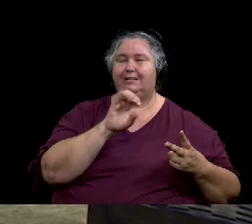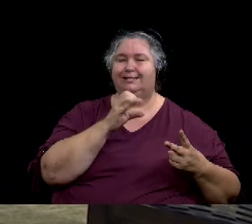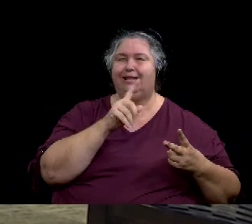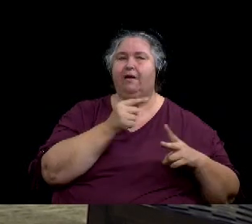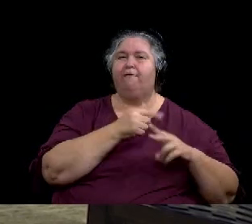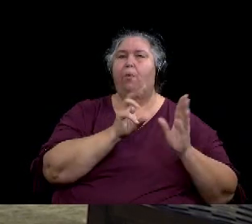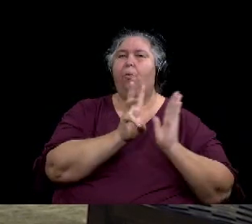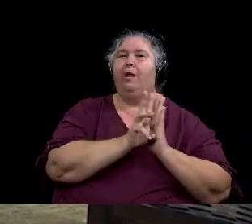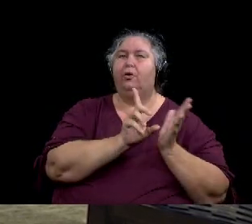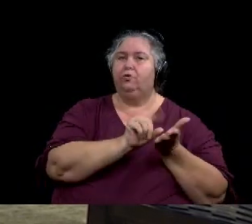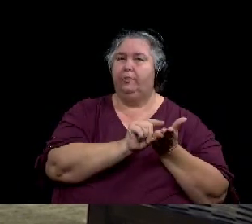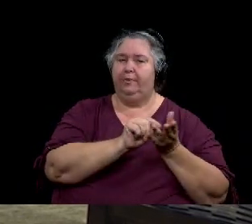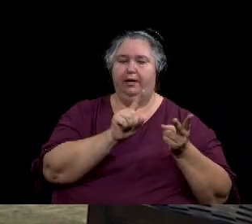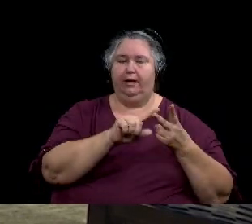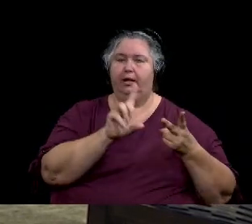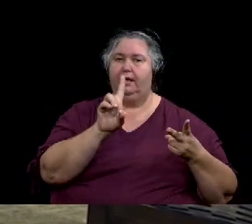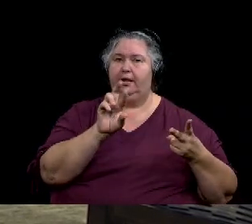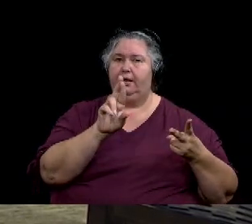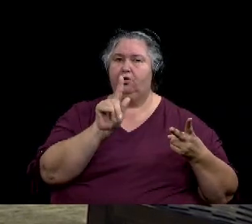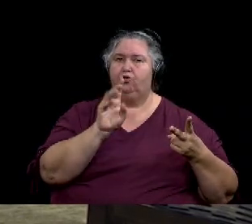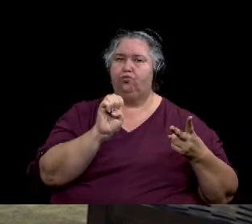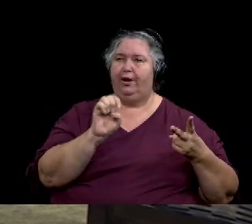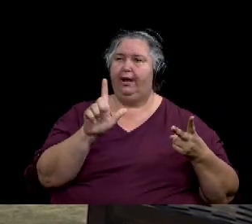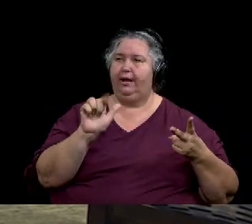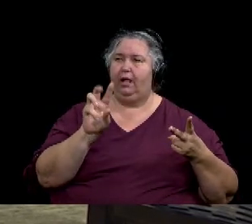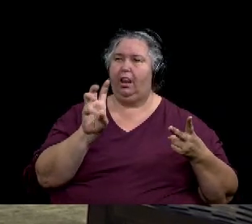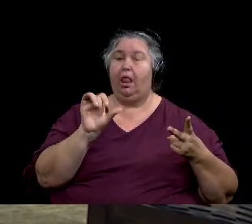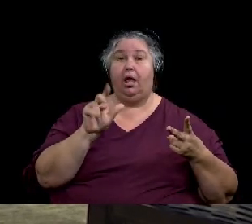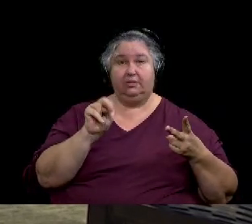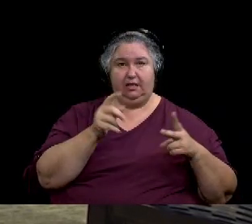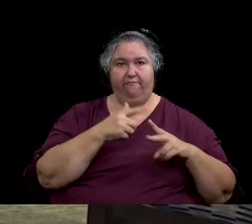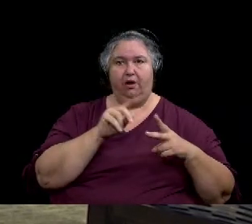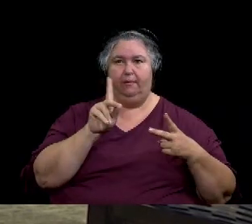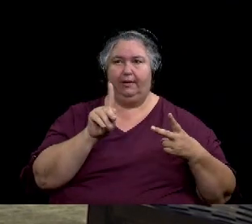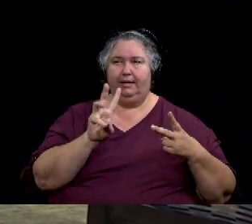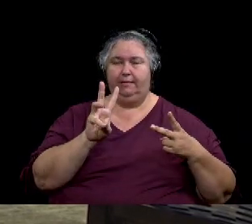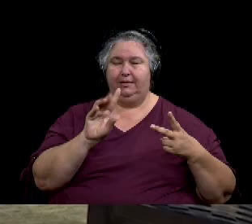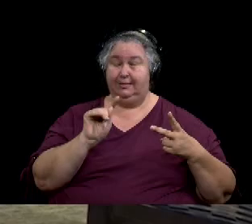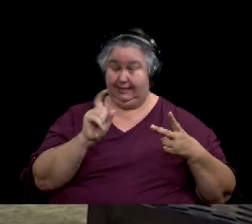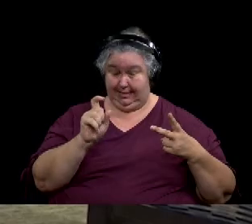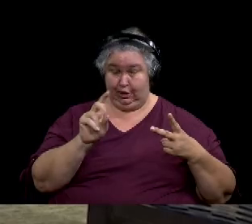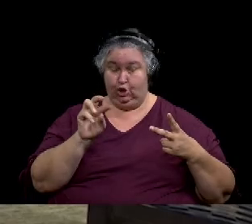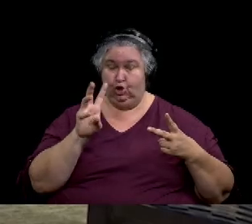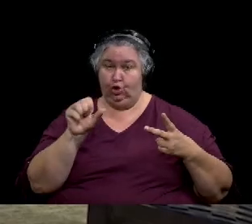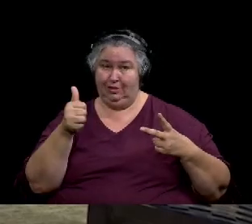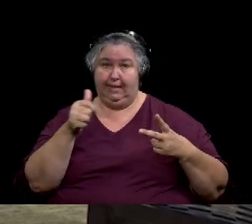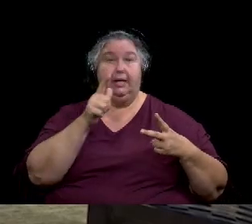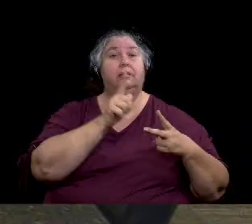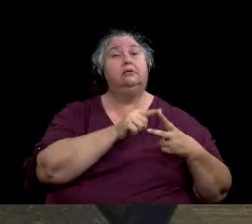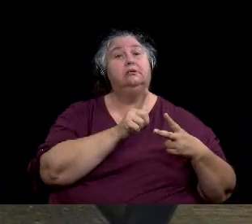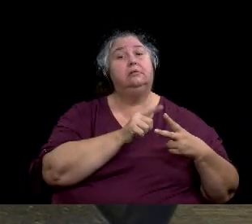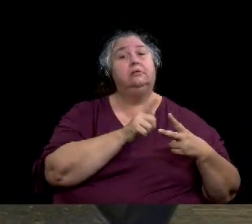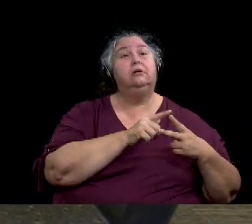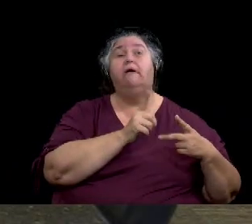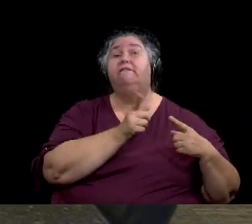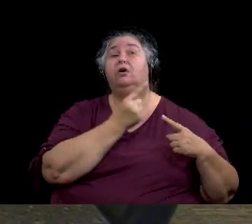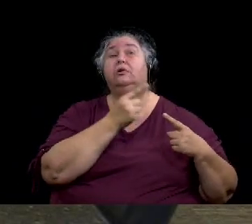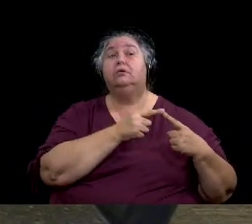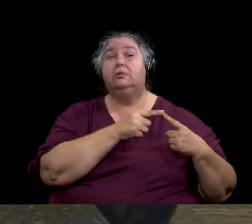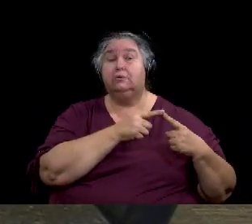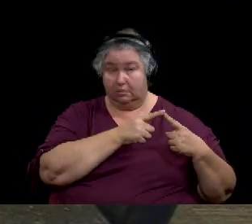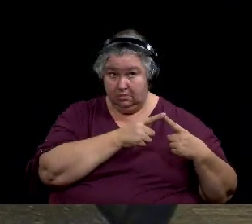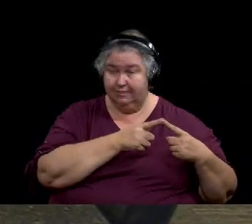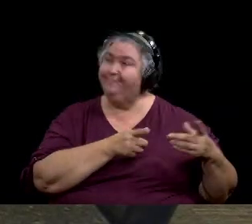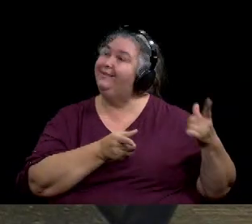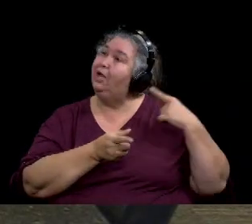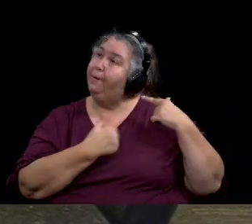also have Drake Lawson with KWGX News 10. Let's go first to Rhiannon. Rhiannon, are you on the line? Yes, can you hear